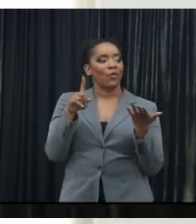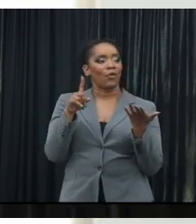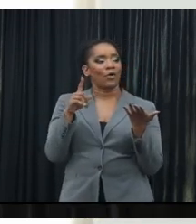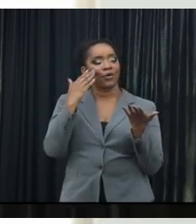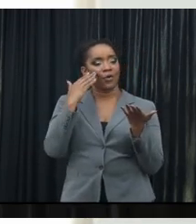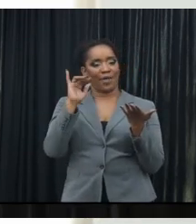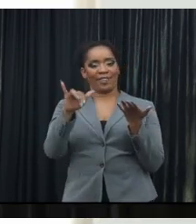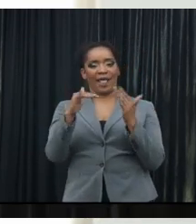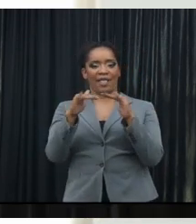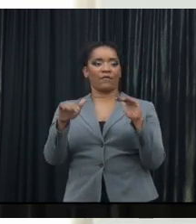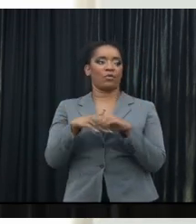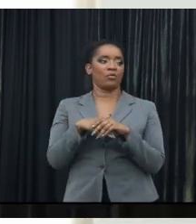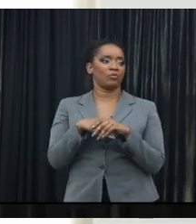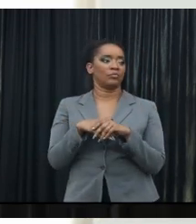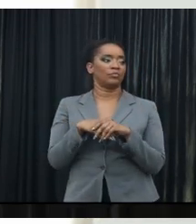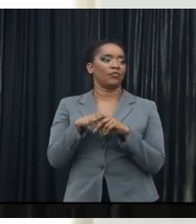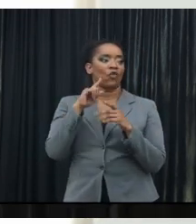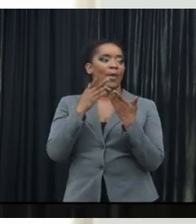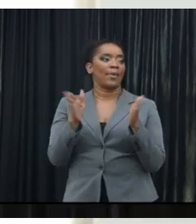level for public housing.